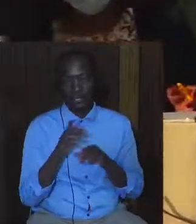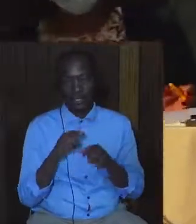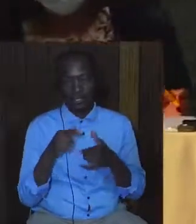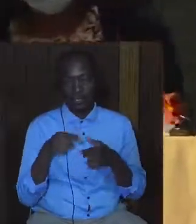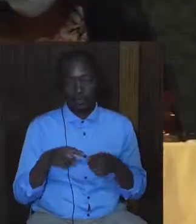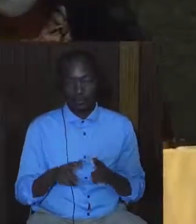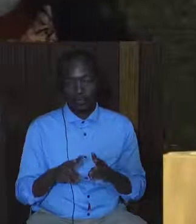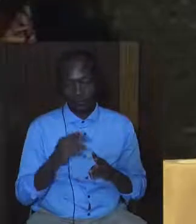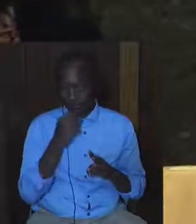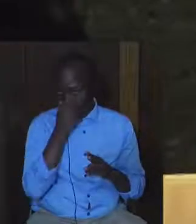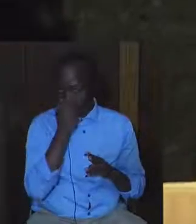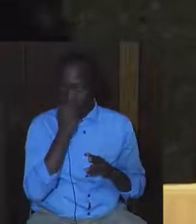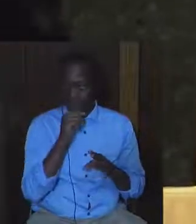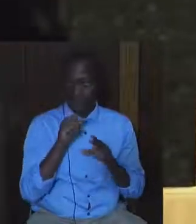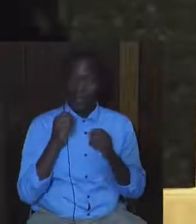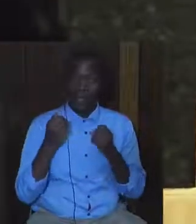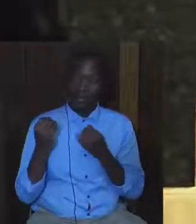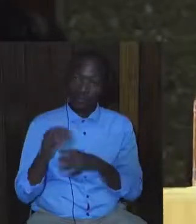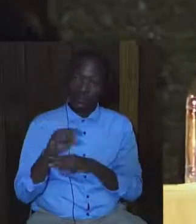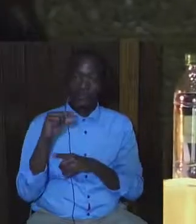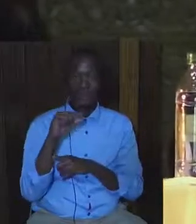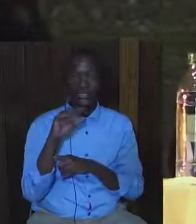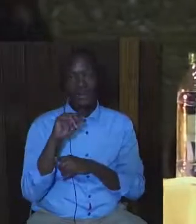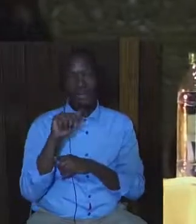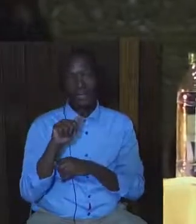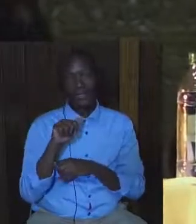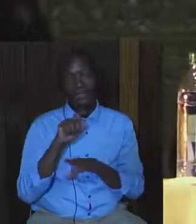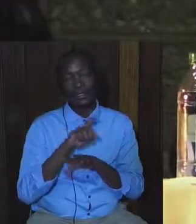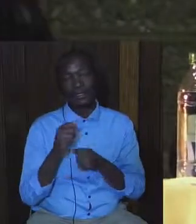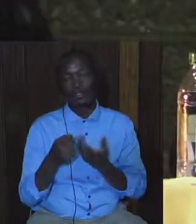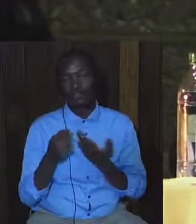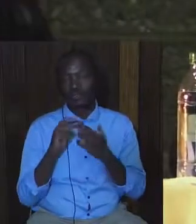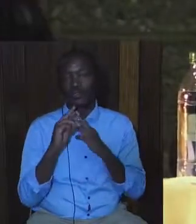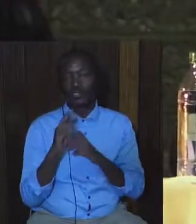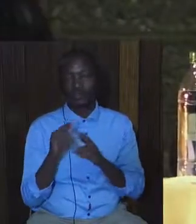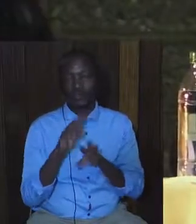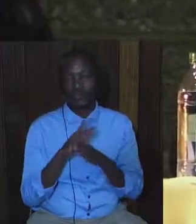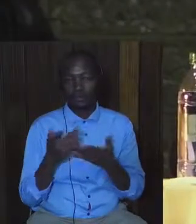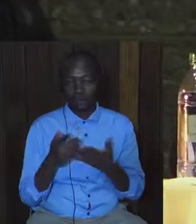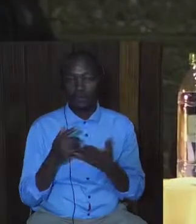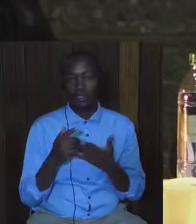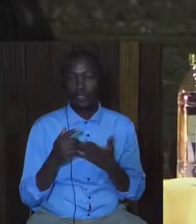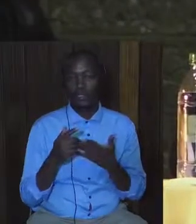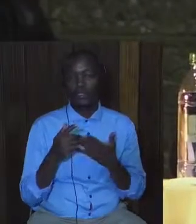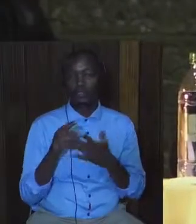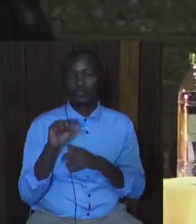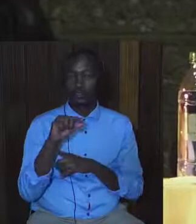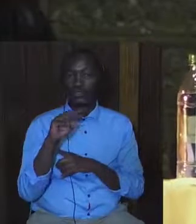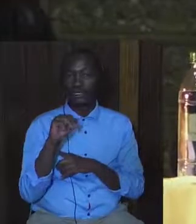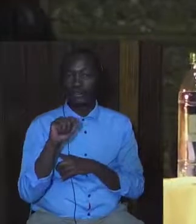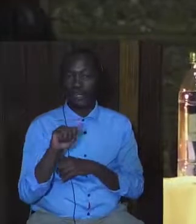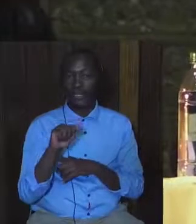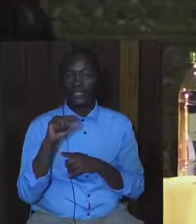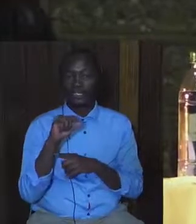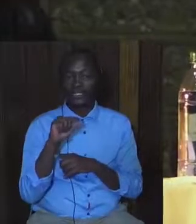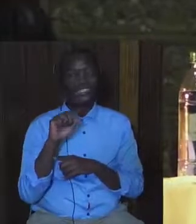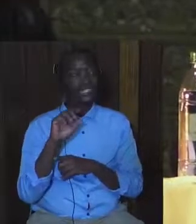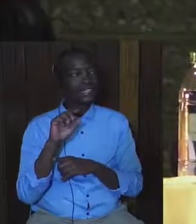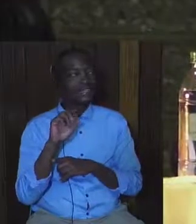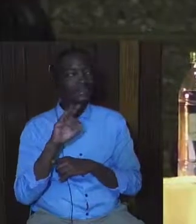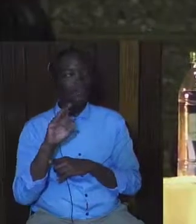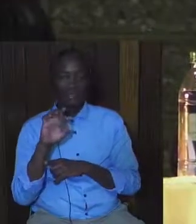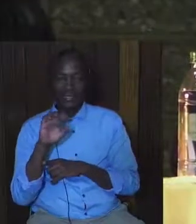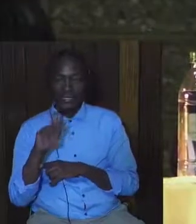manner. I will give GMA an opportunity to respond to the matters raised by GMA. GFleet can also respond